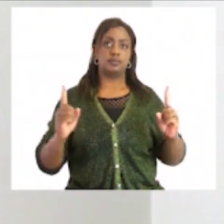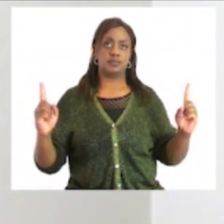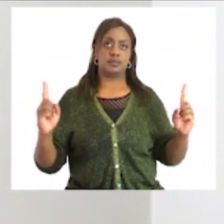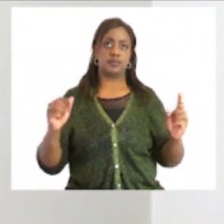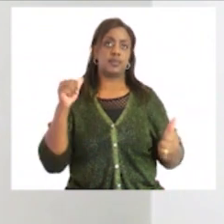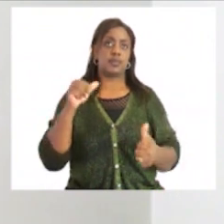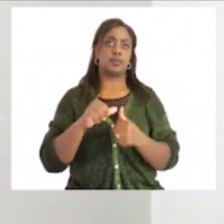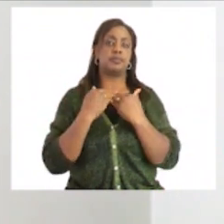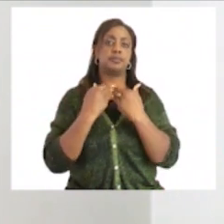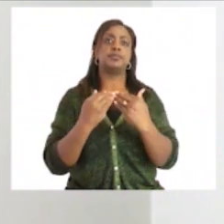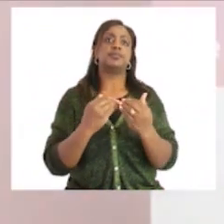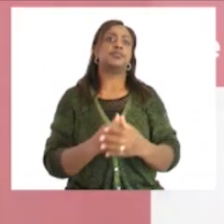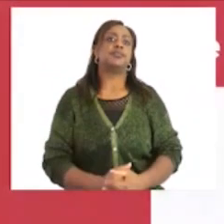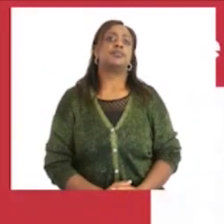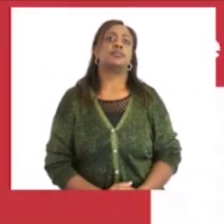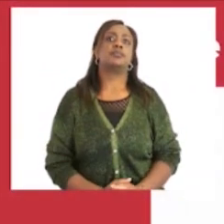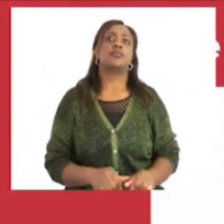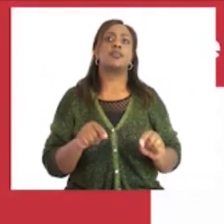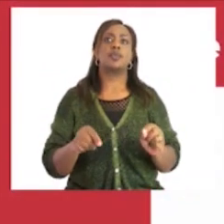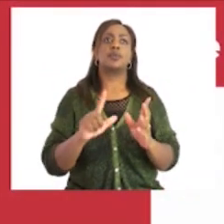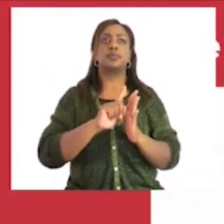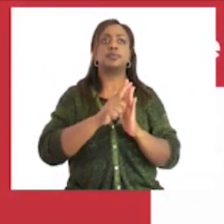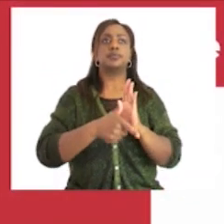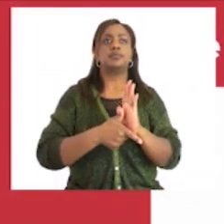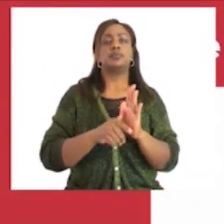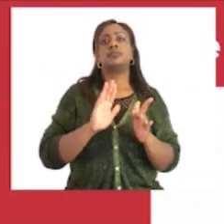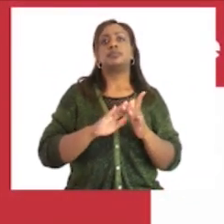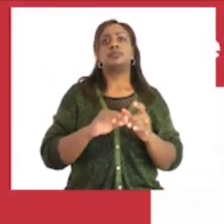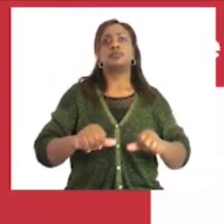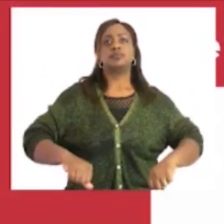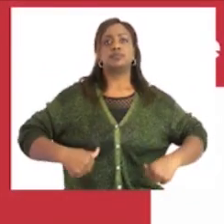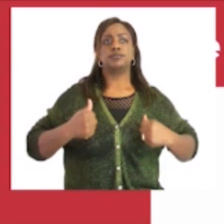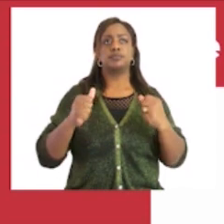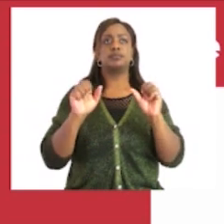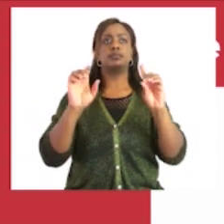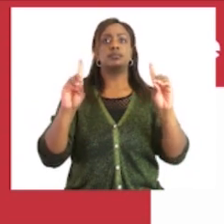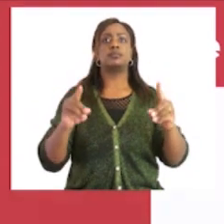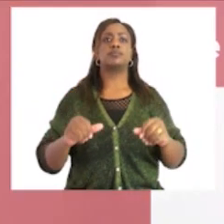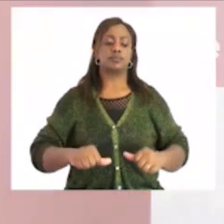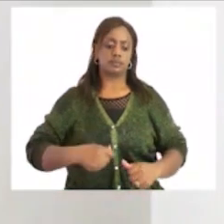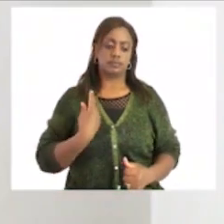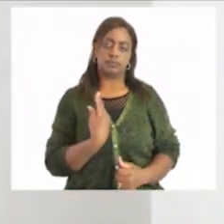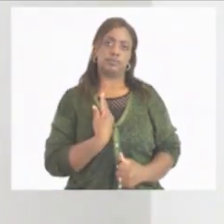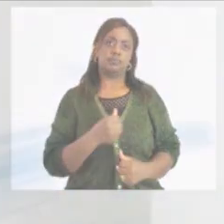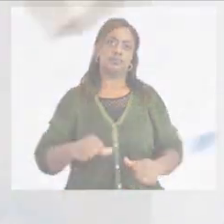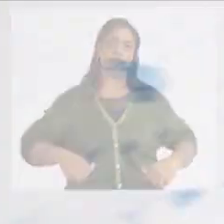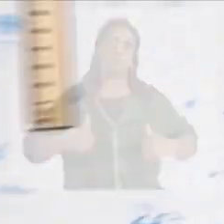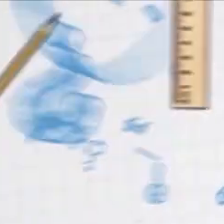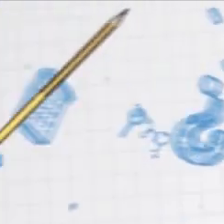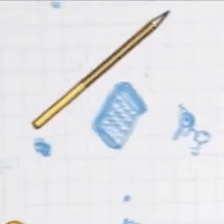Okay, so today we are going to talk about health education and personal health.